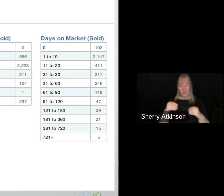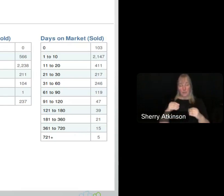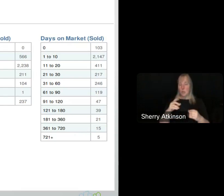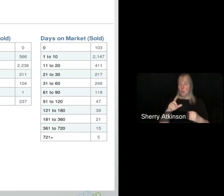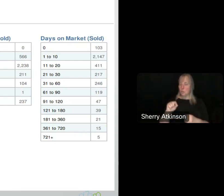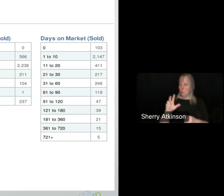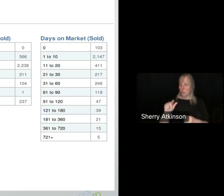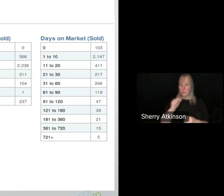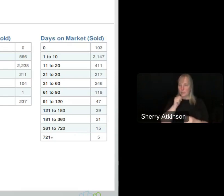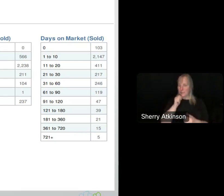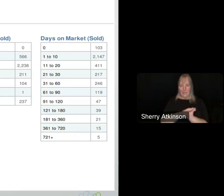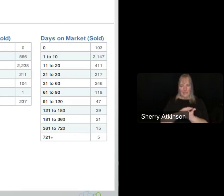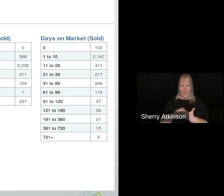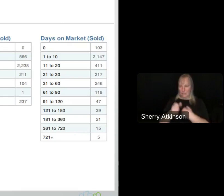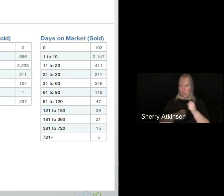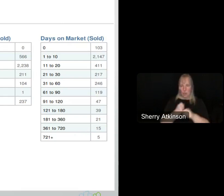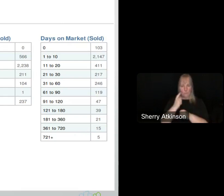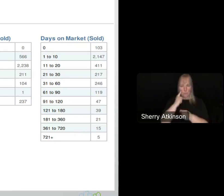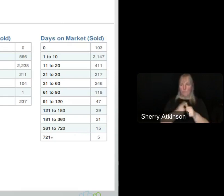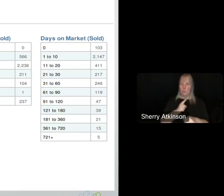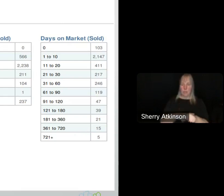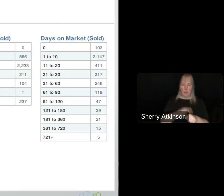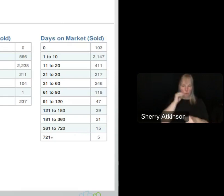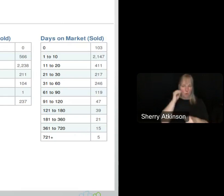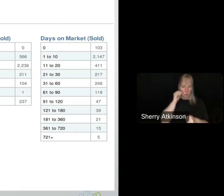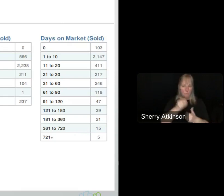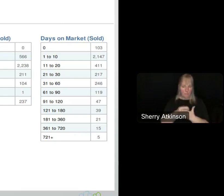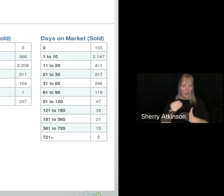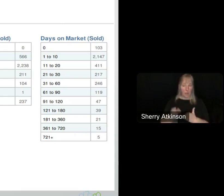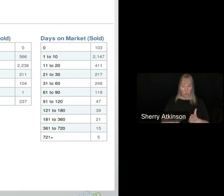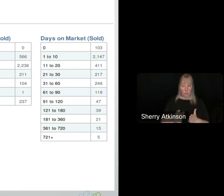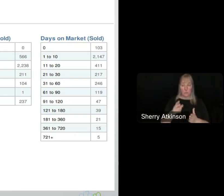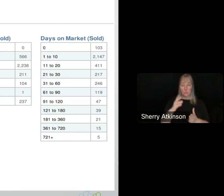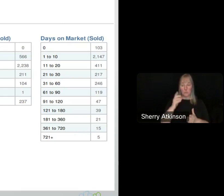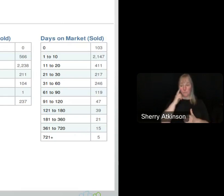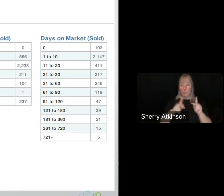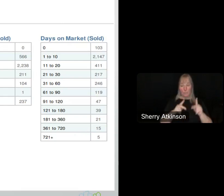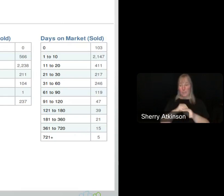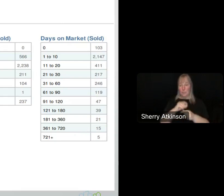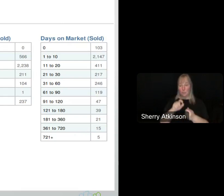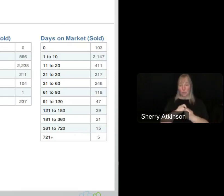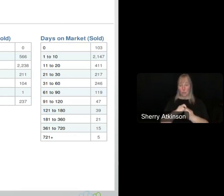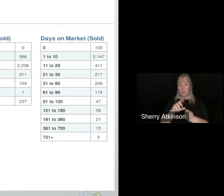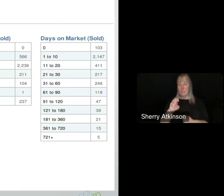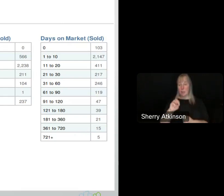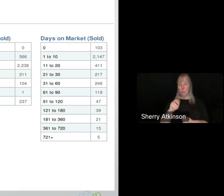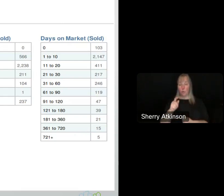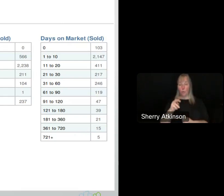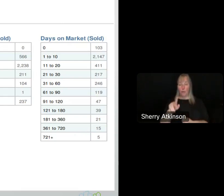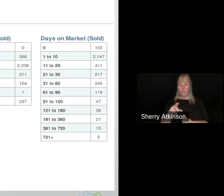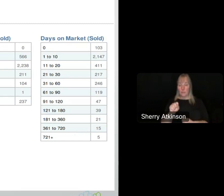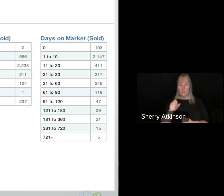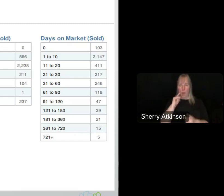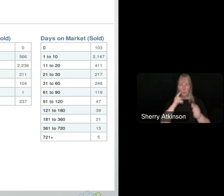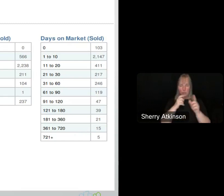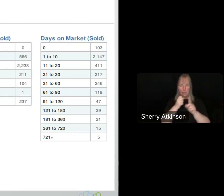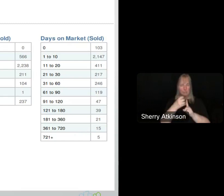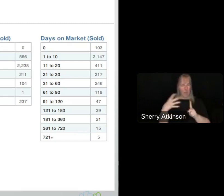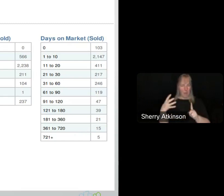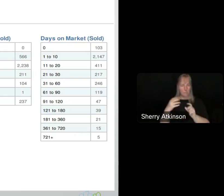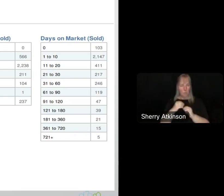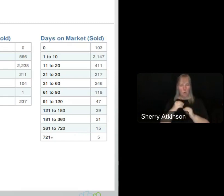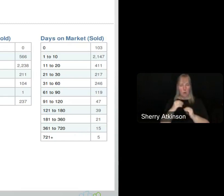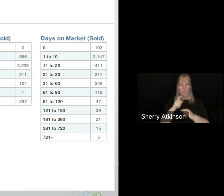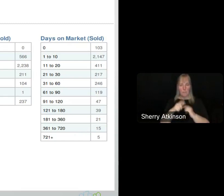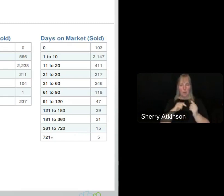buyers or people in certain demographics. So, and I'm going to expand on that a little bit more. What our association has